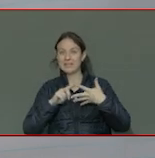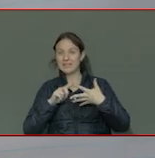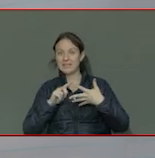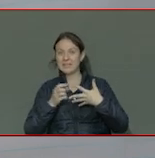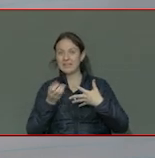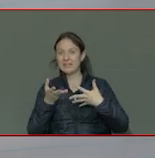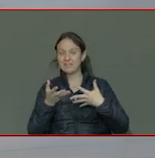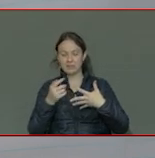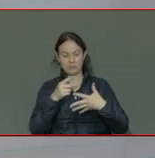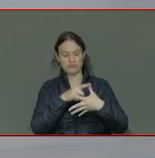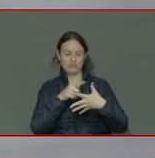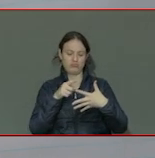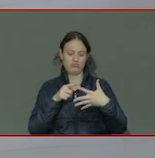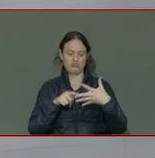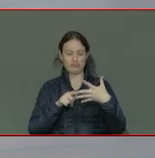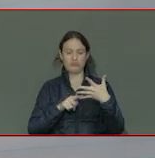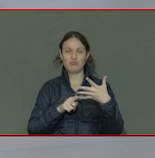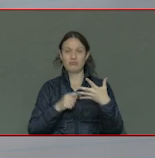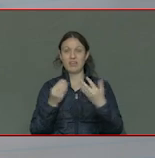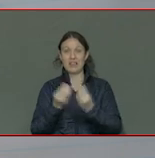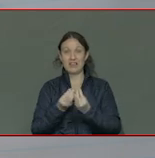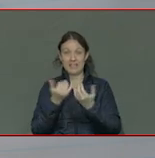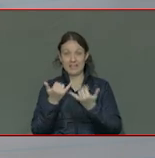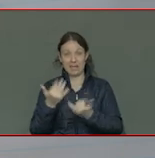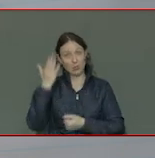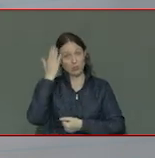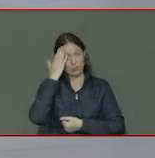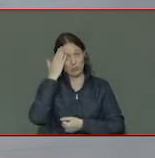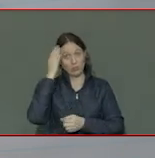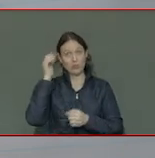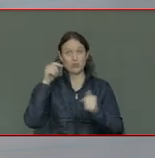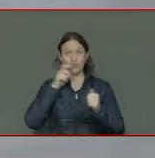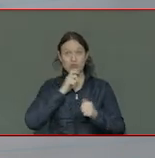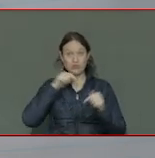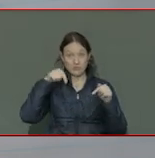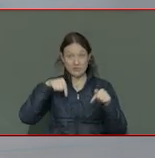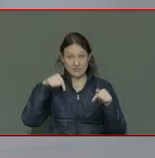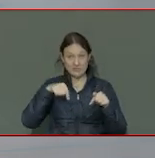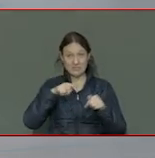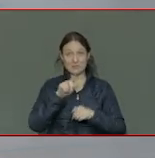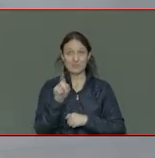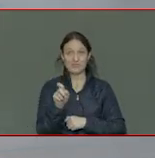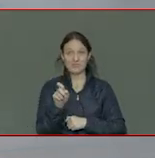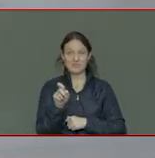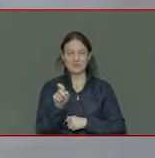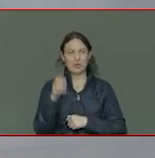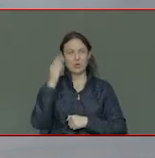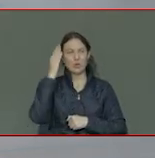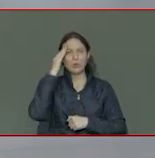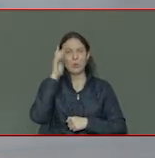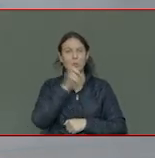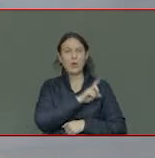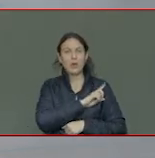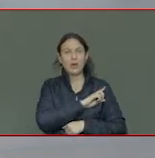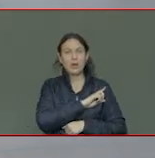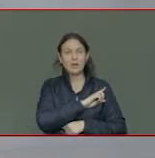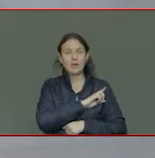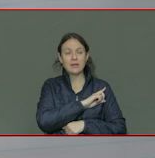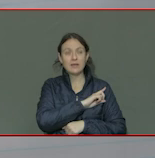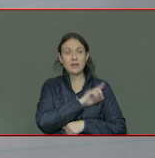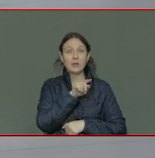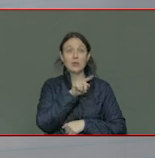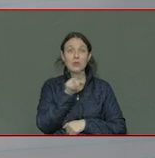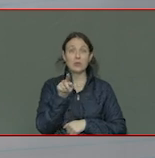it's 1, 2, 3, 4 things that is meant by that. Why do I want to know it? Because when I get